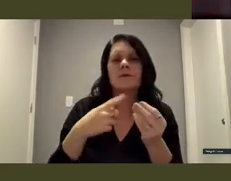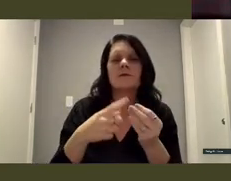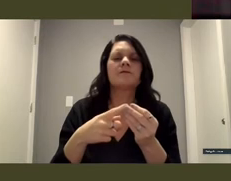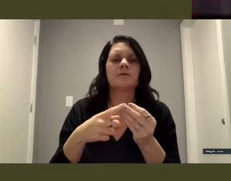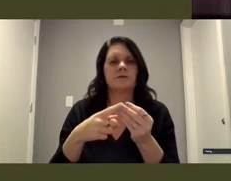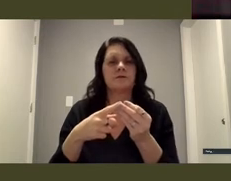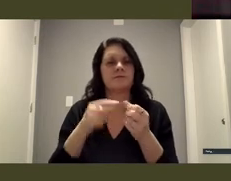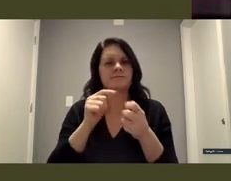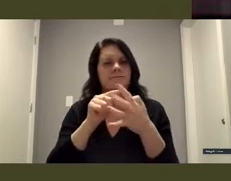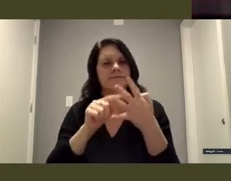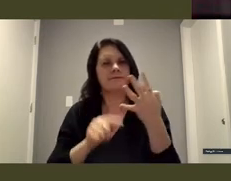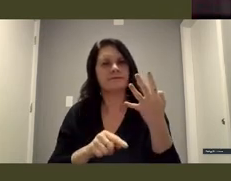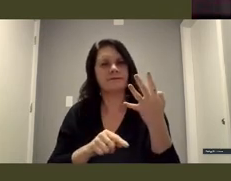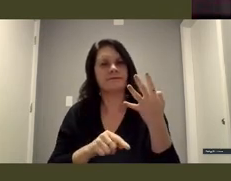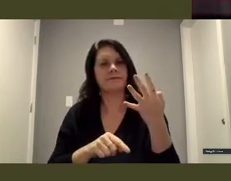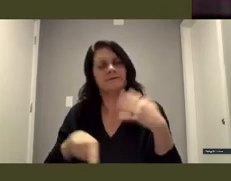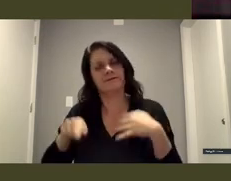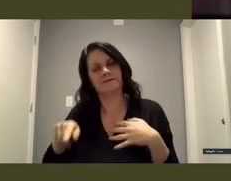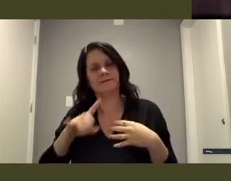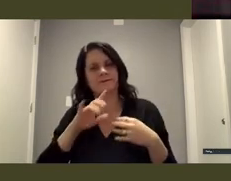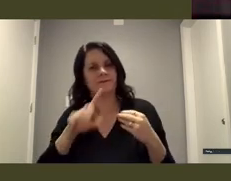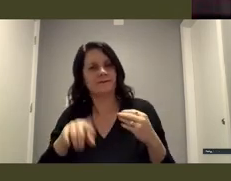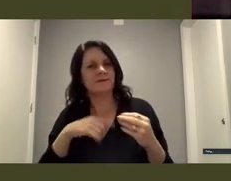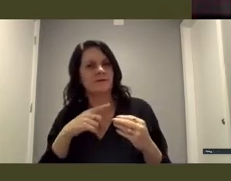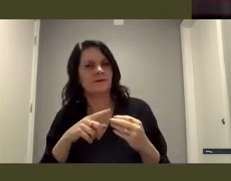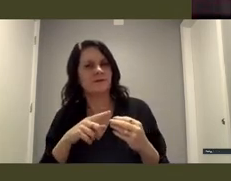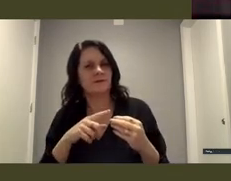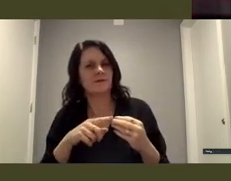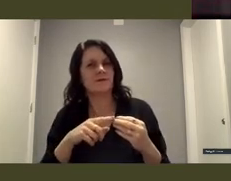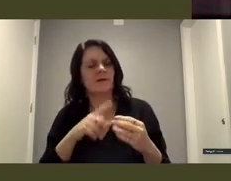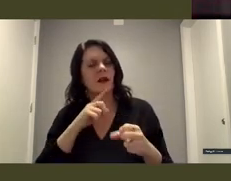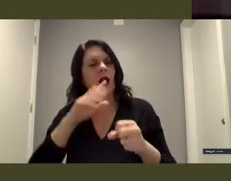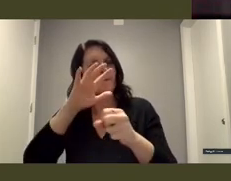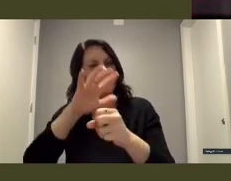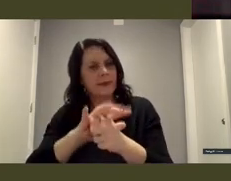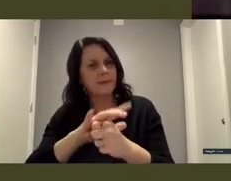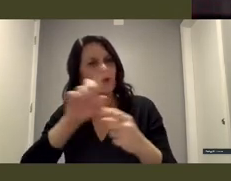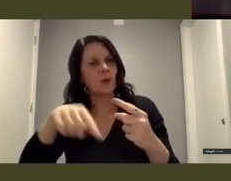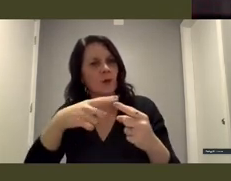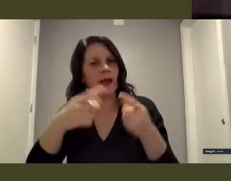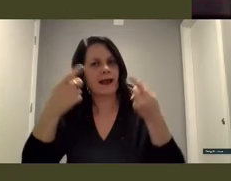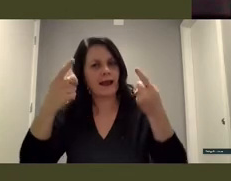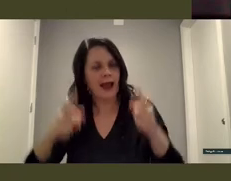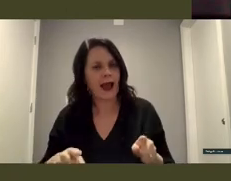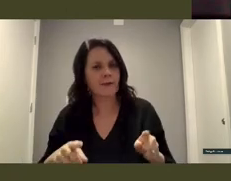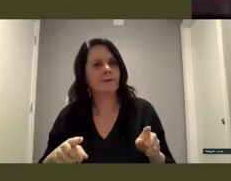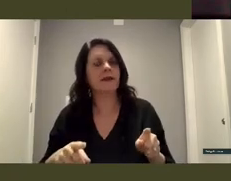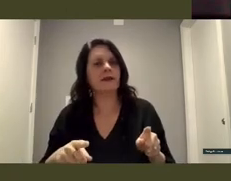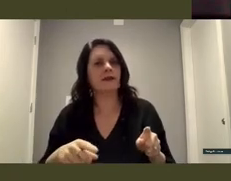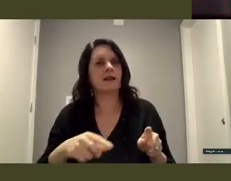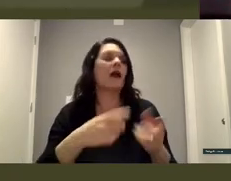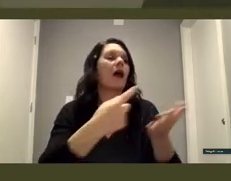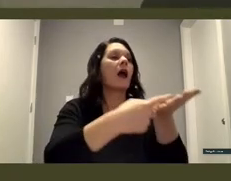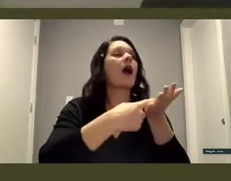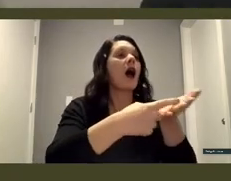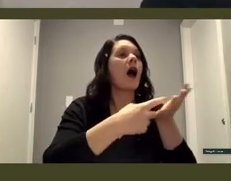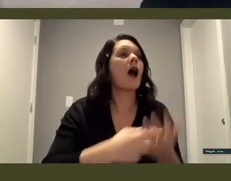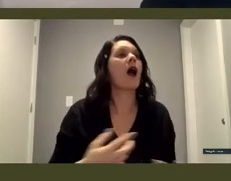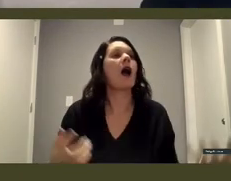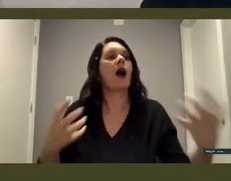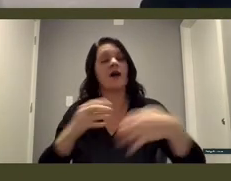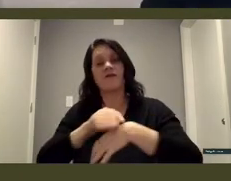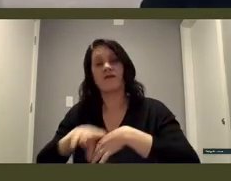It's about when will this commitment come to be a reality in our various country. How